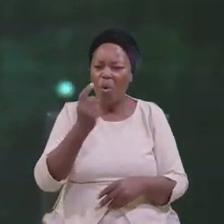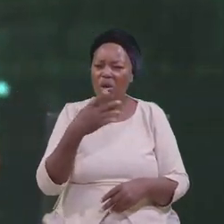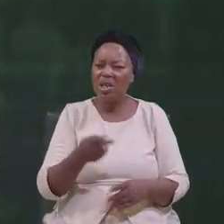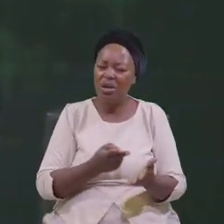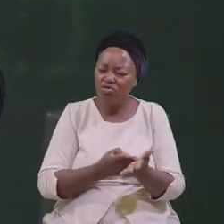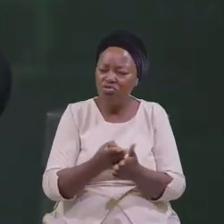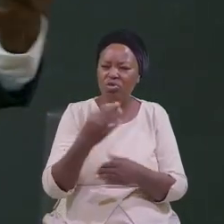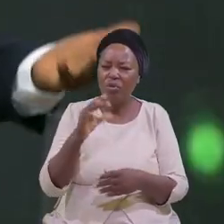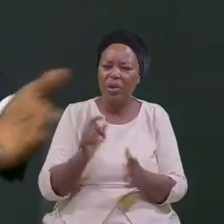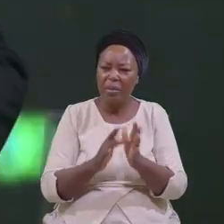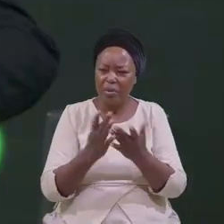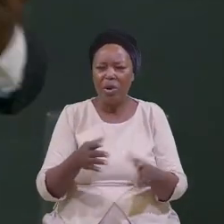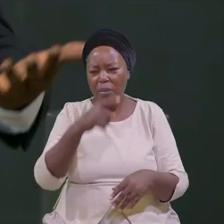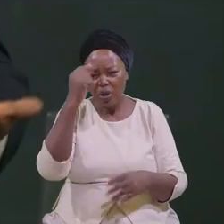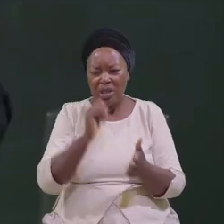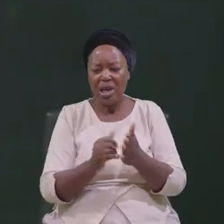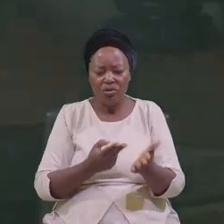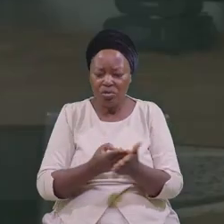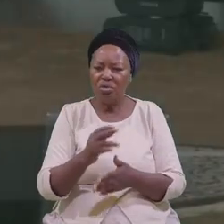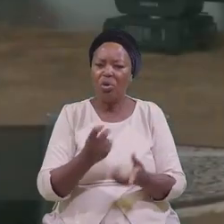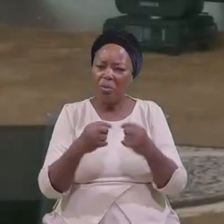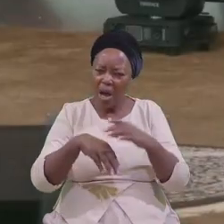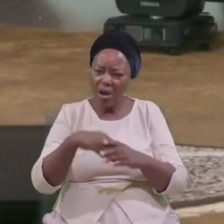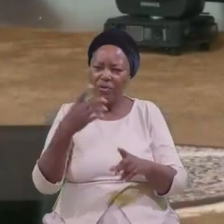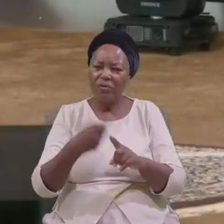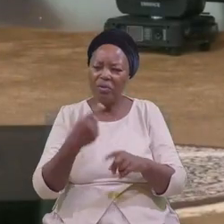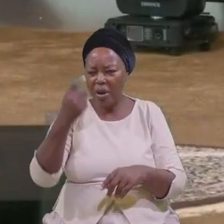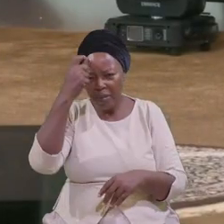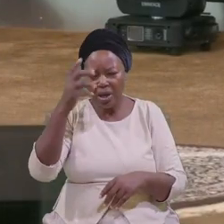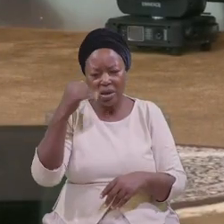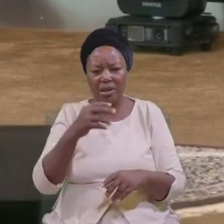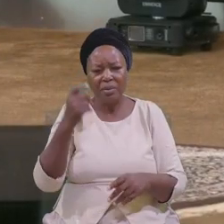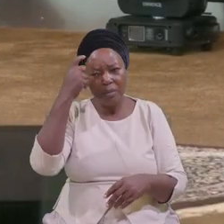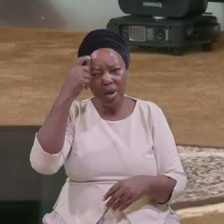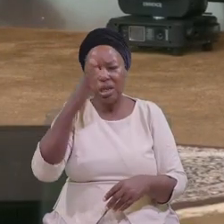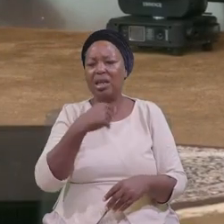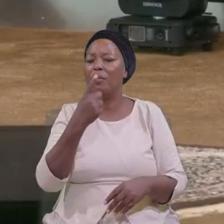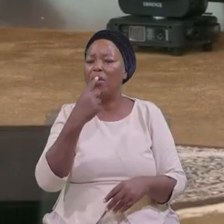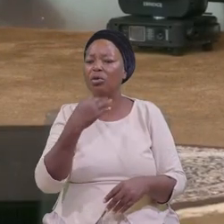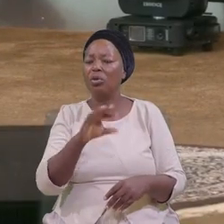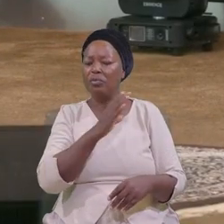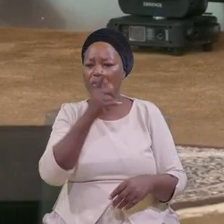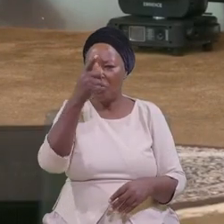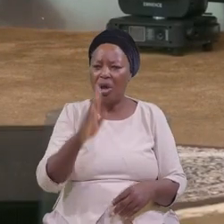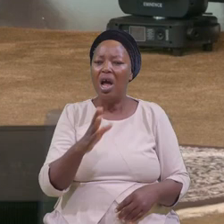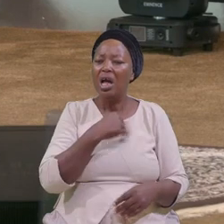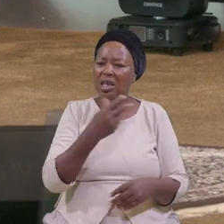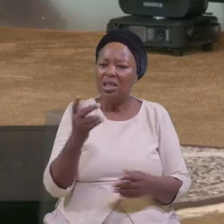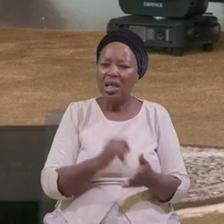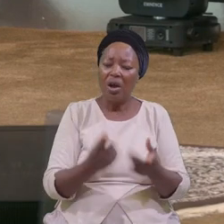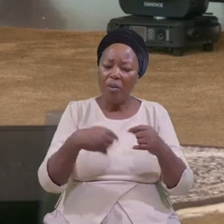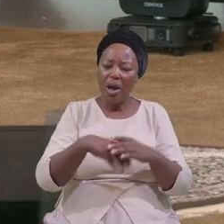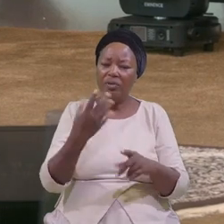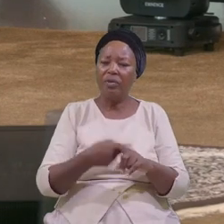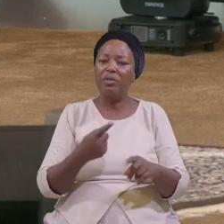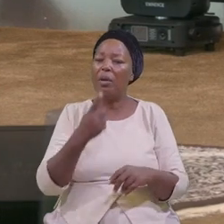truth comes out from the mind, from the mouth of God. And whatever comes out of the mouth of God is promises,